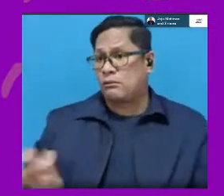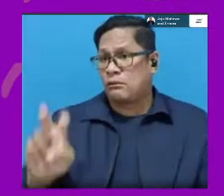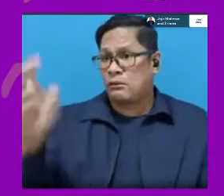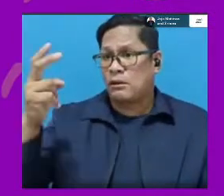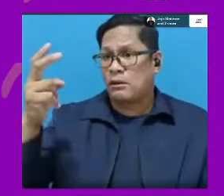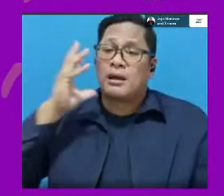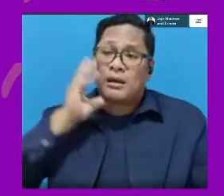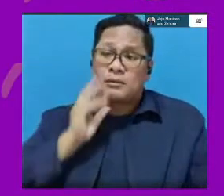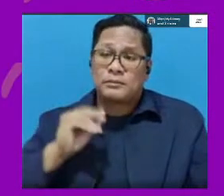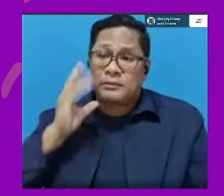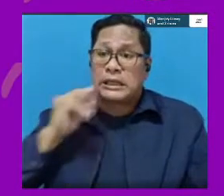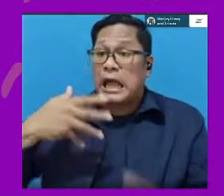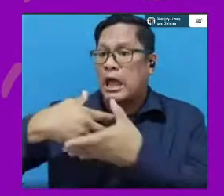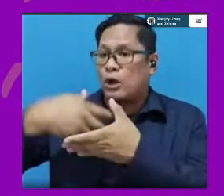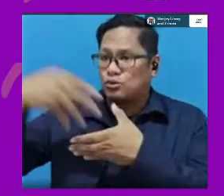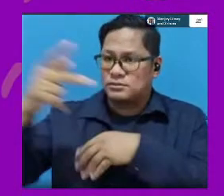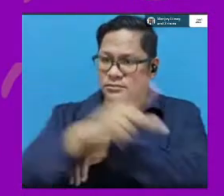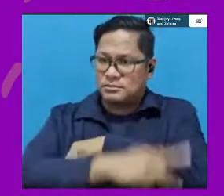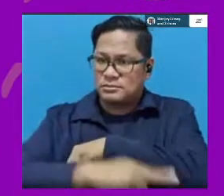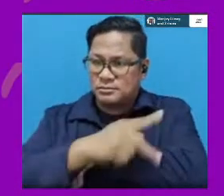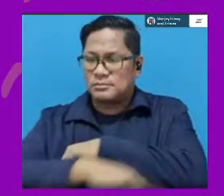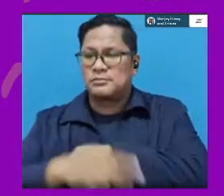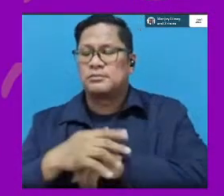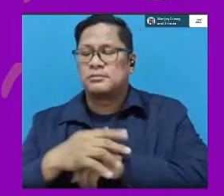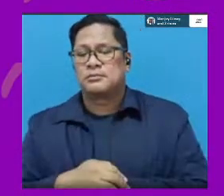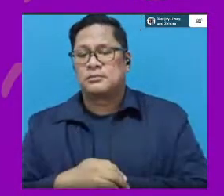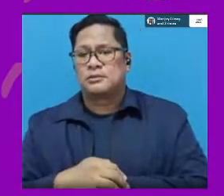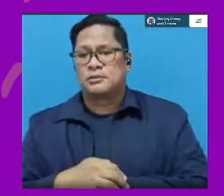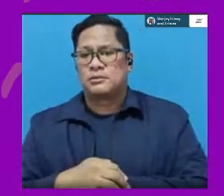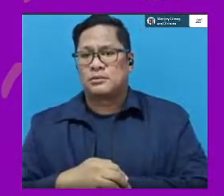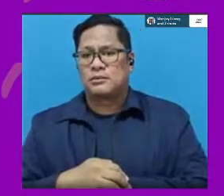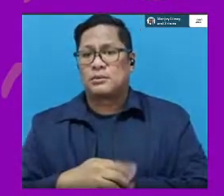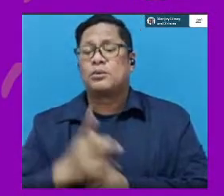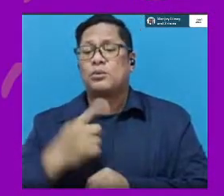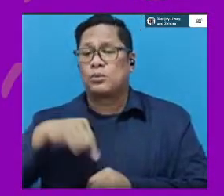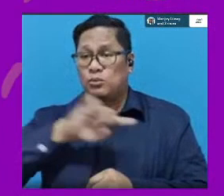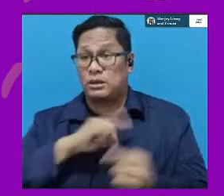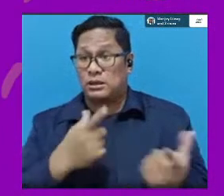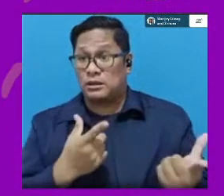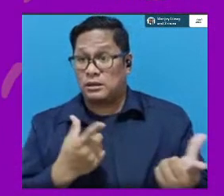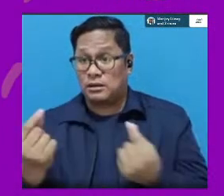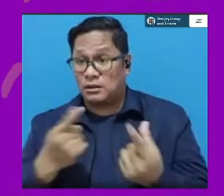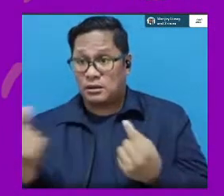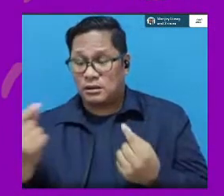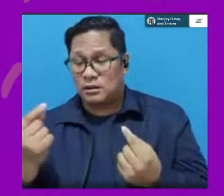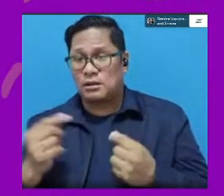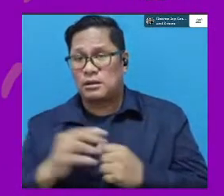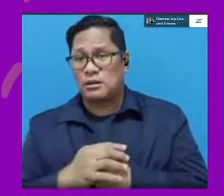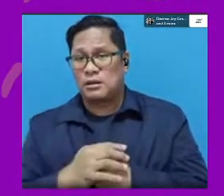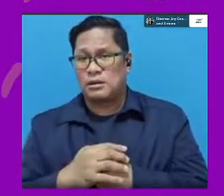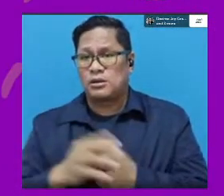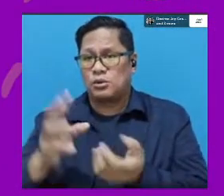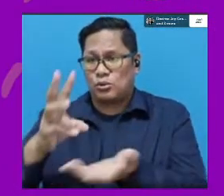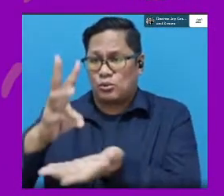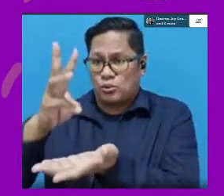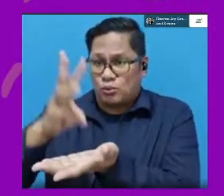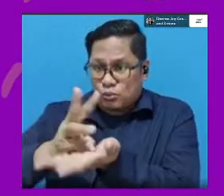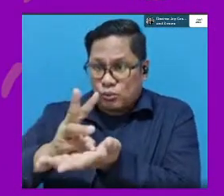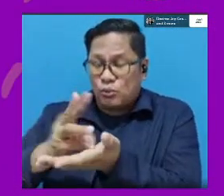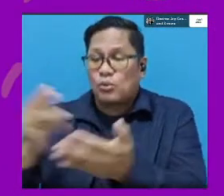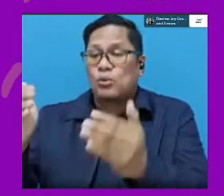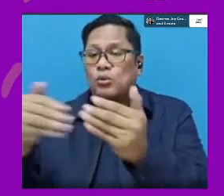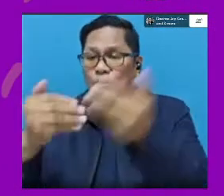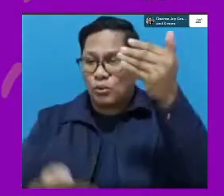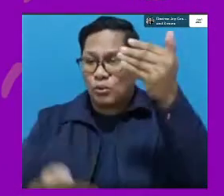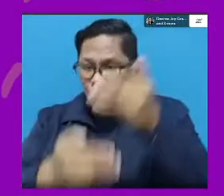outside the province. So we implemented granular or localized community quarantine